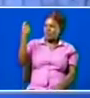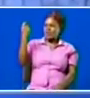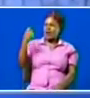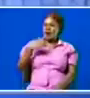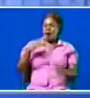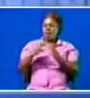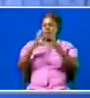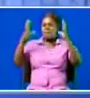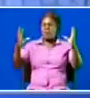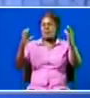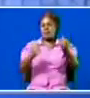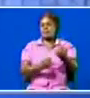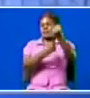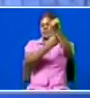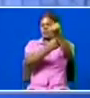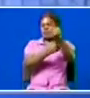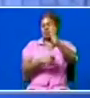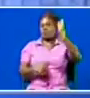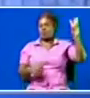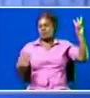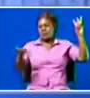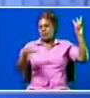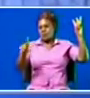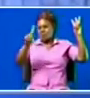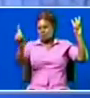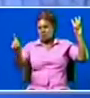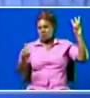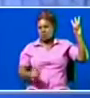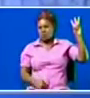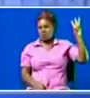larger support base in the western region?